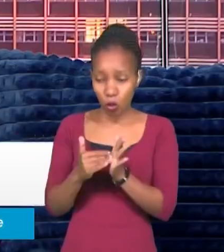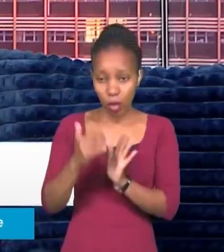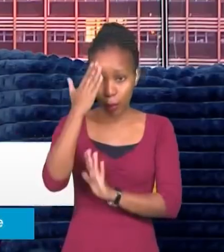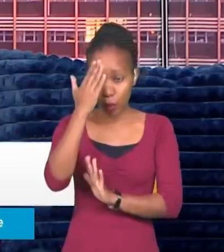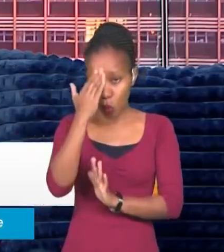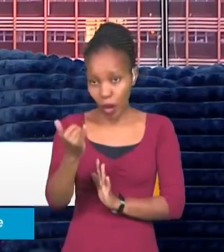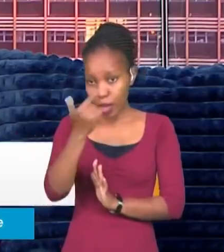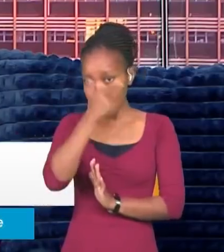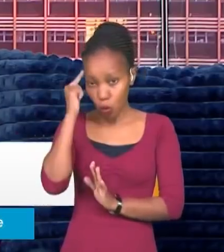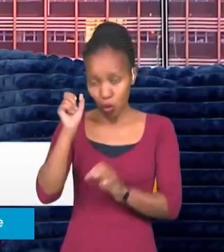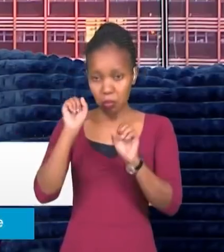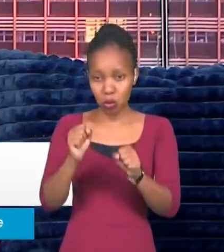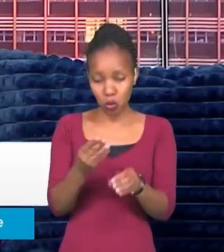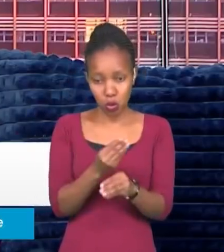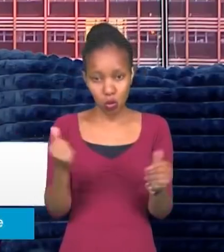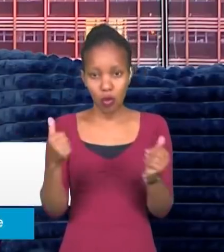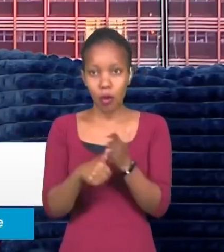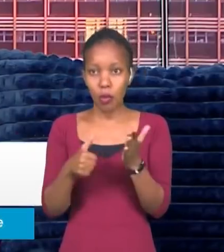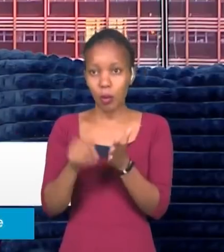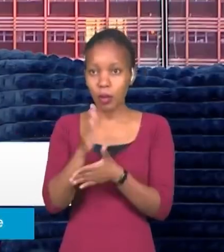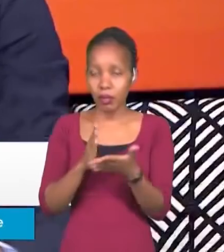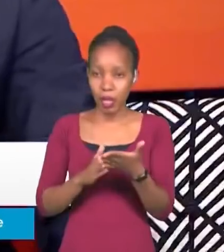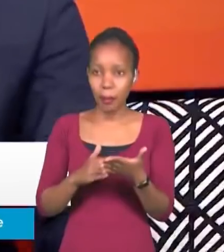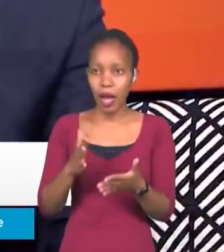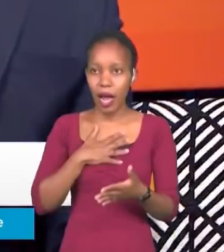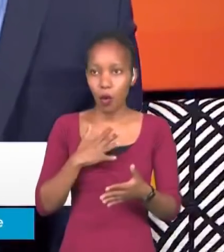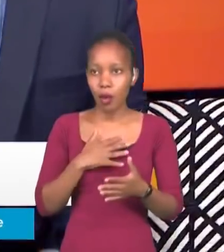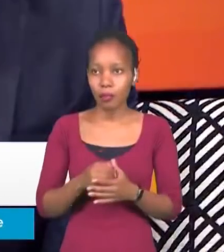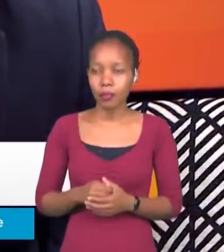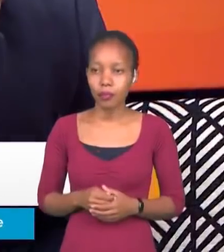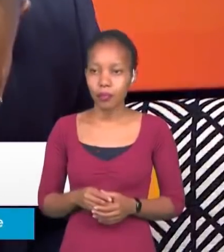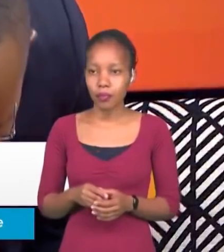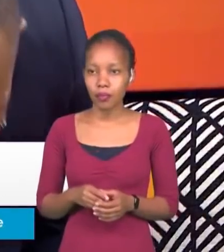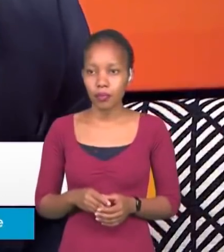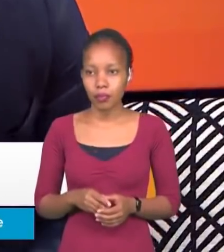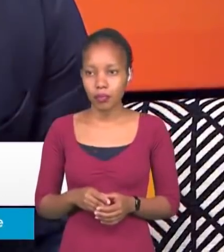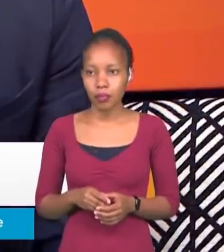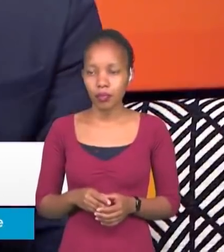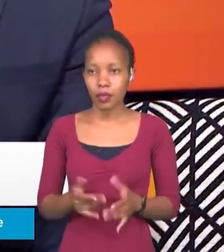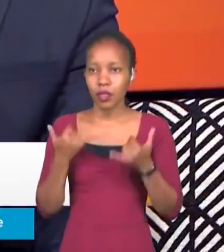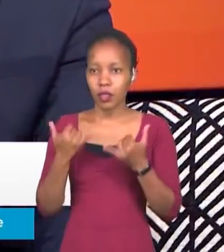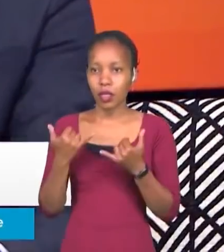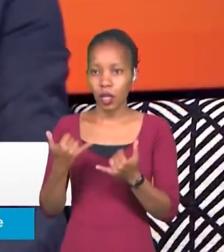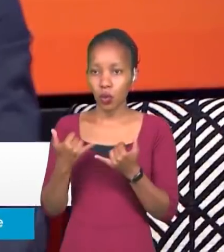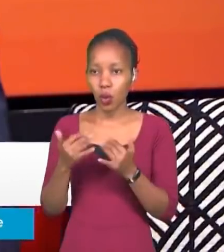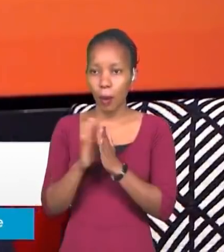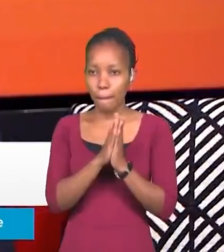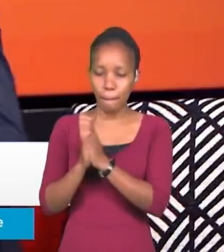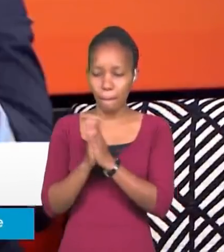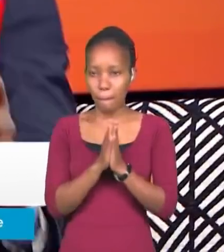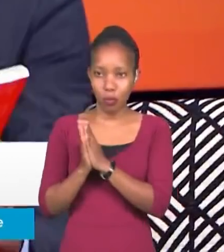be able to solve some of our societal problems. It's true. Yes. Now, something else. Yes. Interesting book right here. Of course, we'll talk about it later. Yes. But